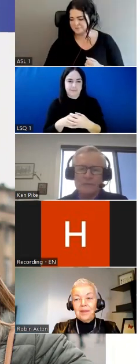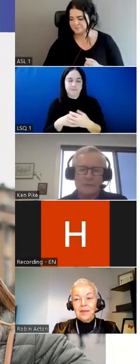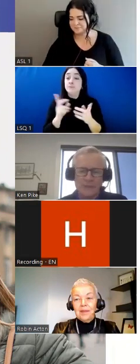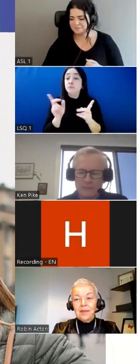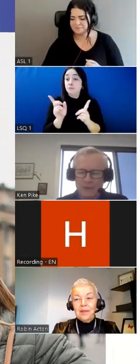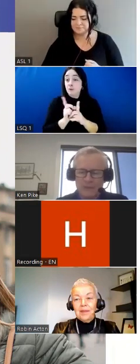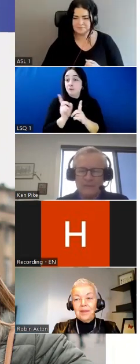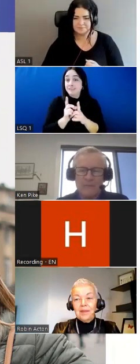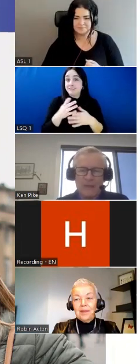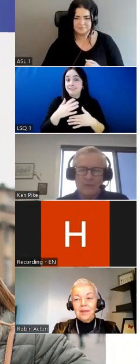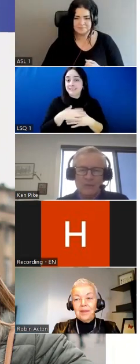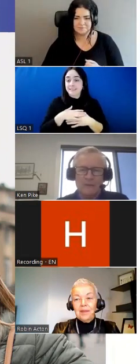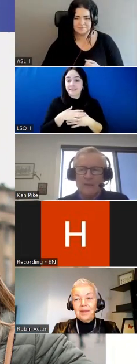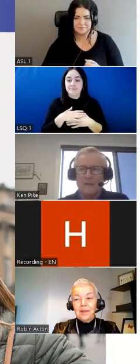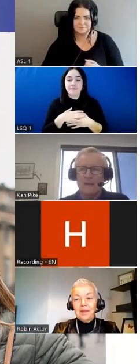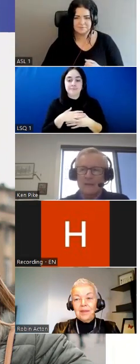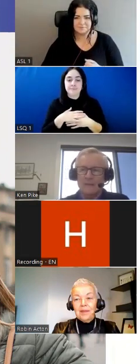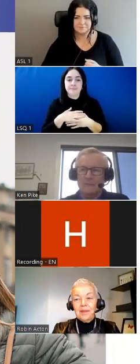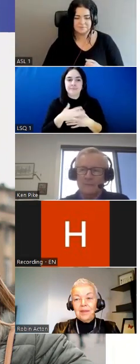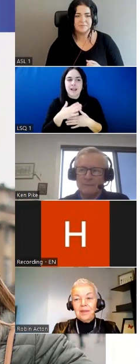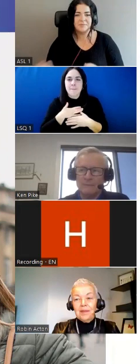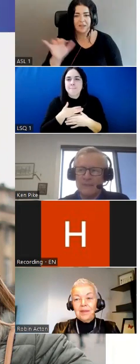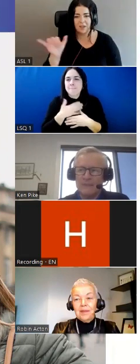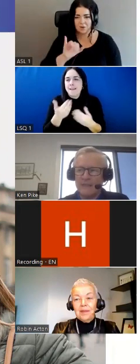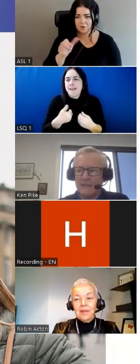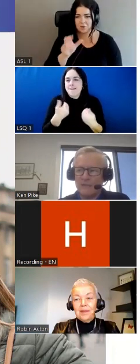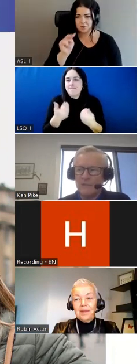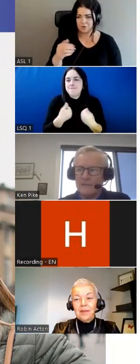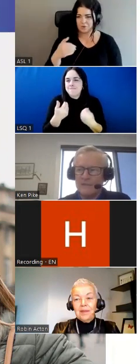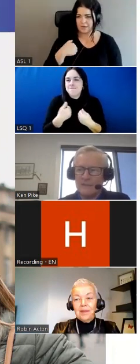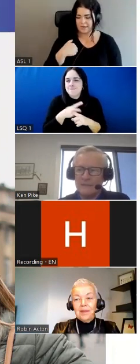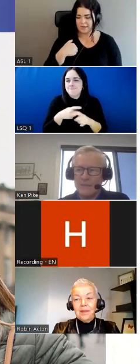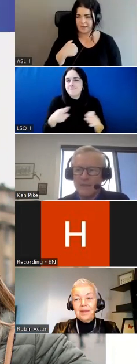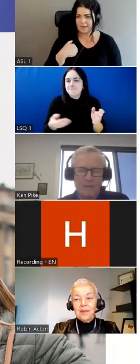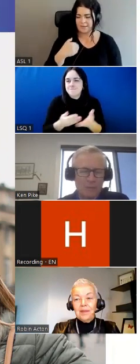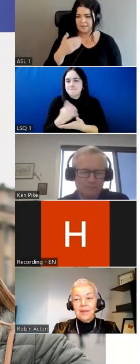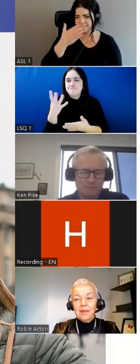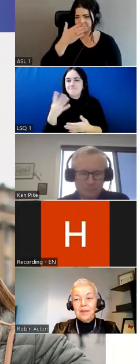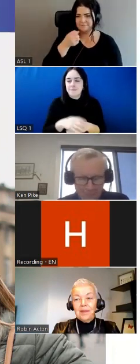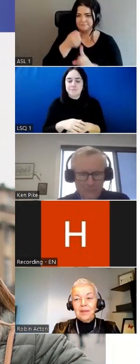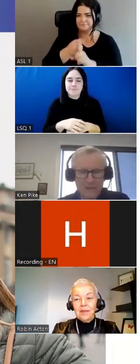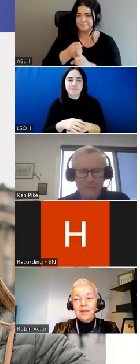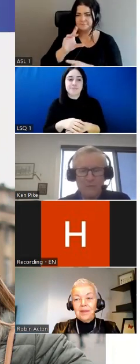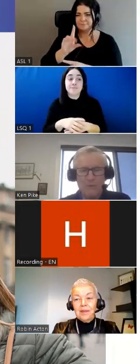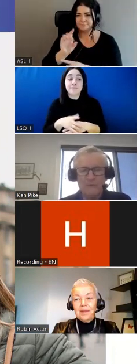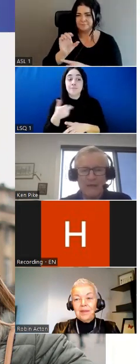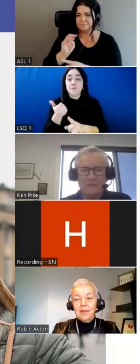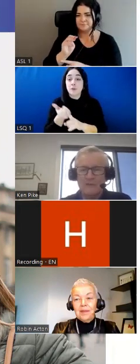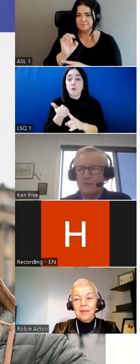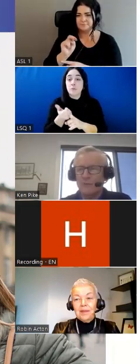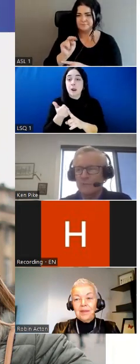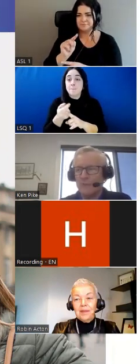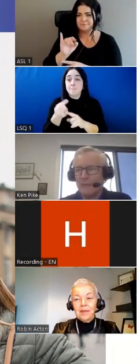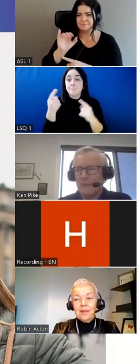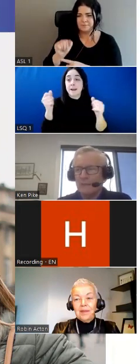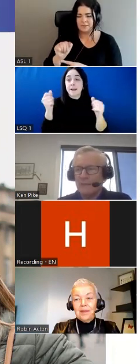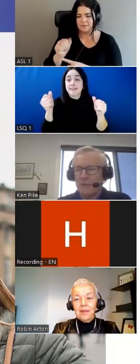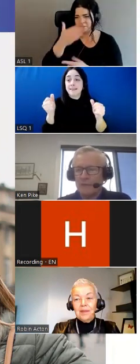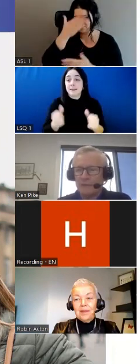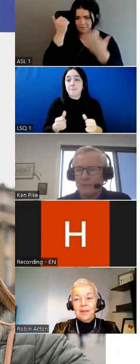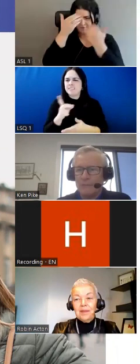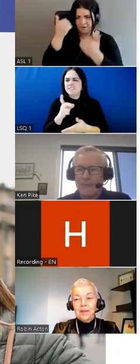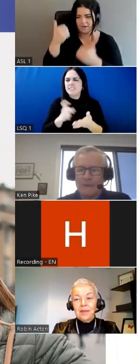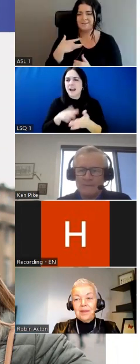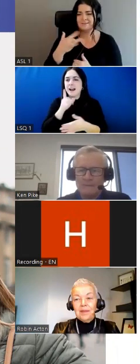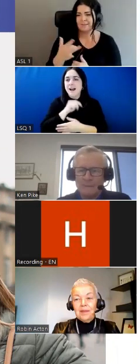John also experienced dementia in his late 50s, as many people with Down syndrome